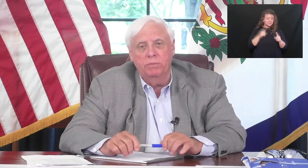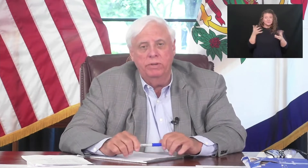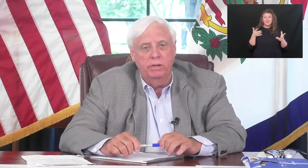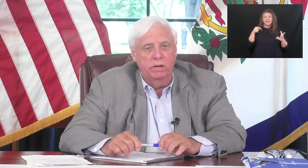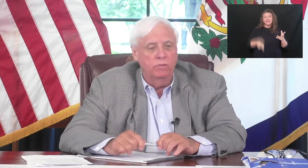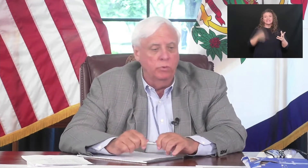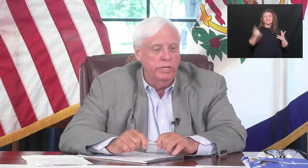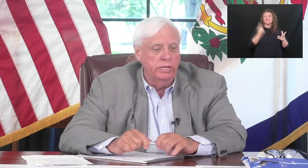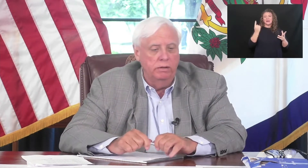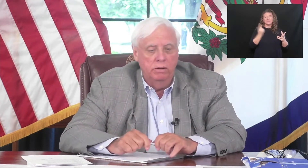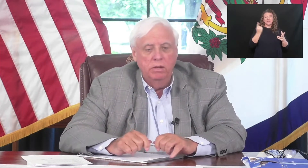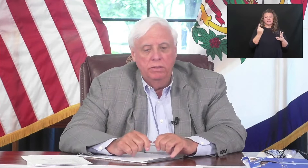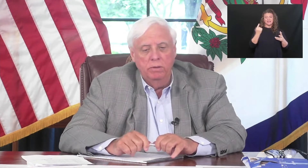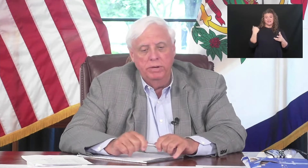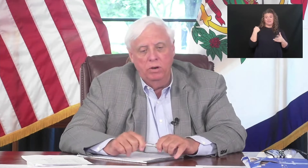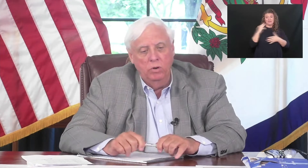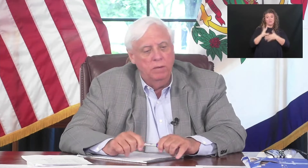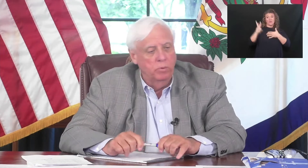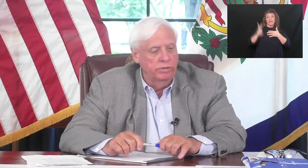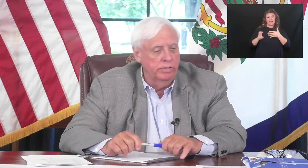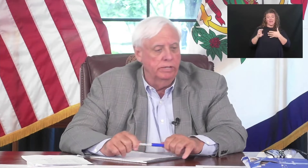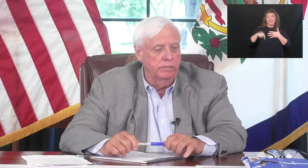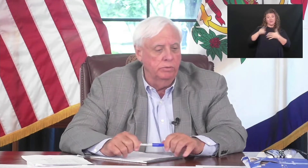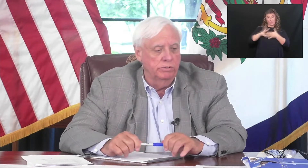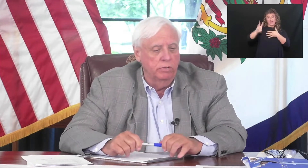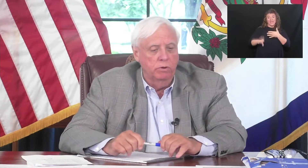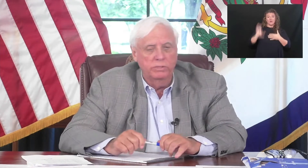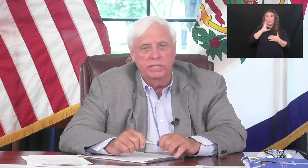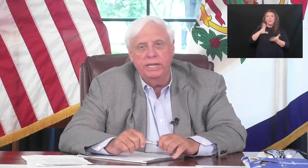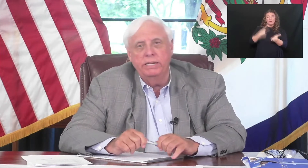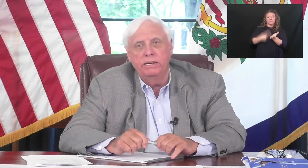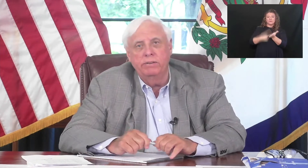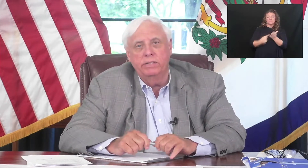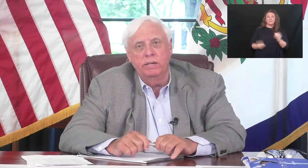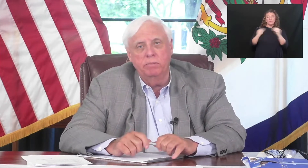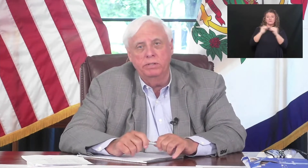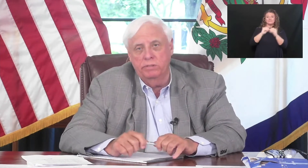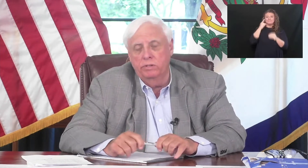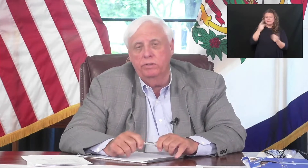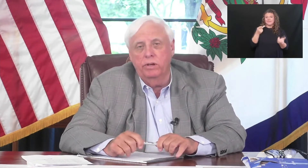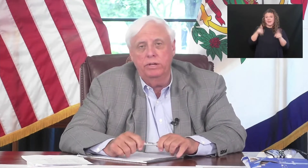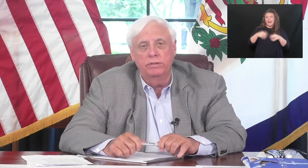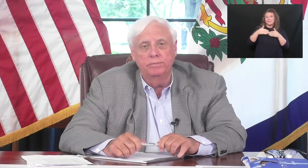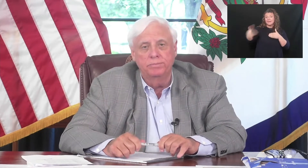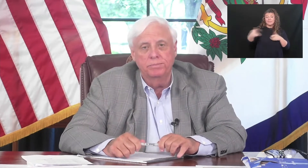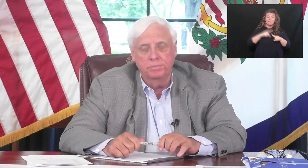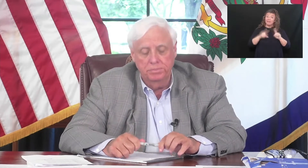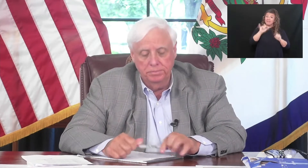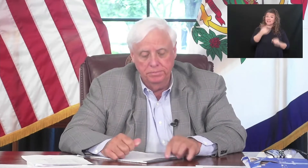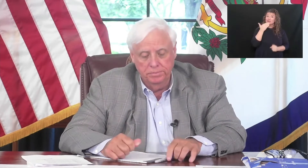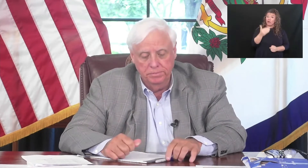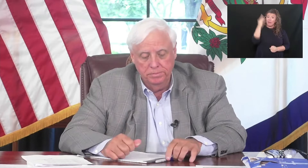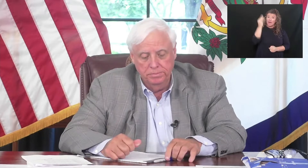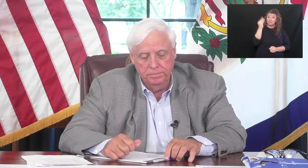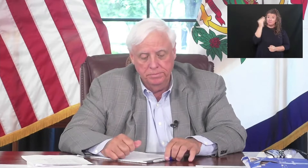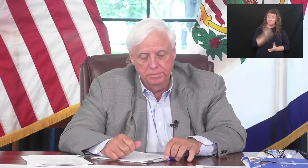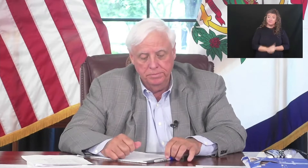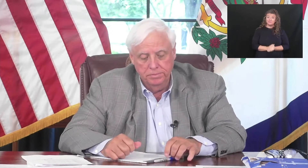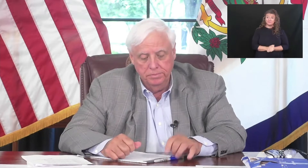is something that over the weekend there'll be a whole lot more discussion. We'll see where we stand and everything, but it's a good thought.